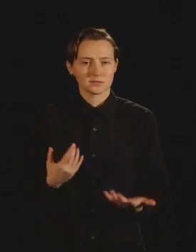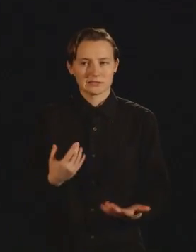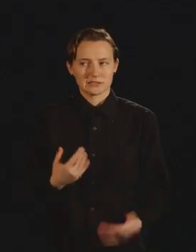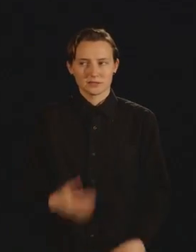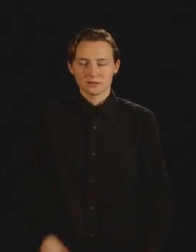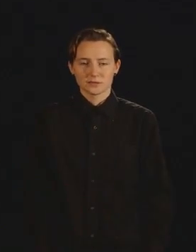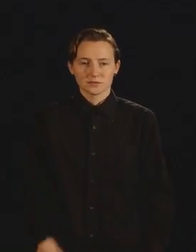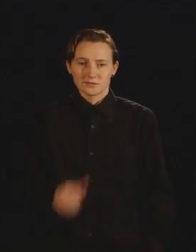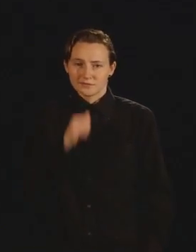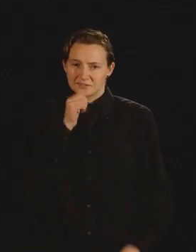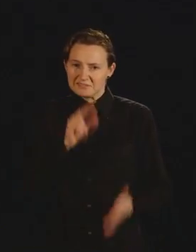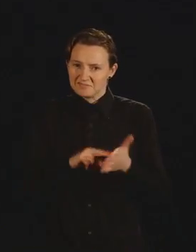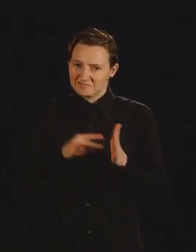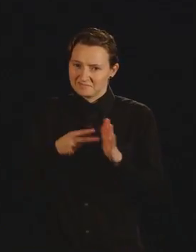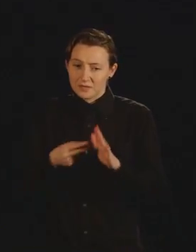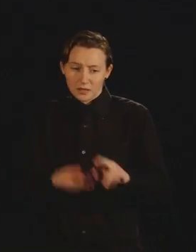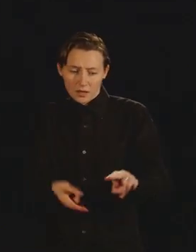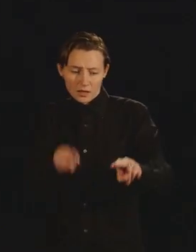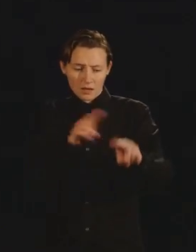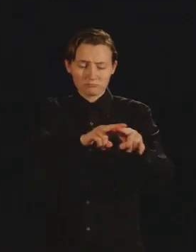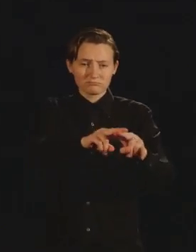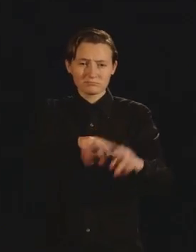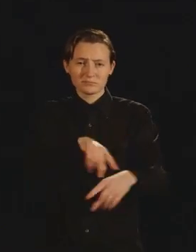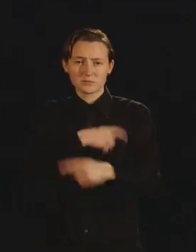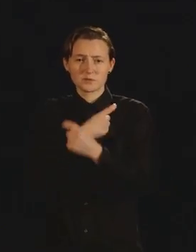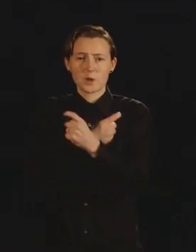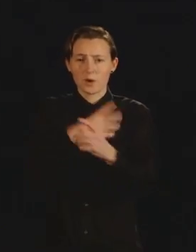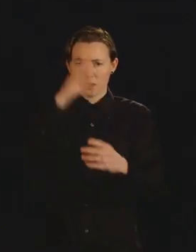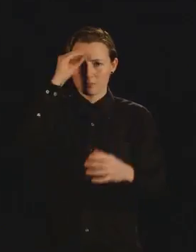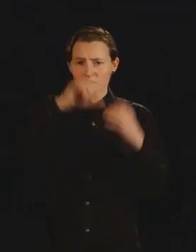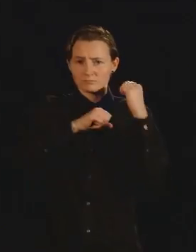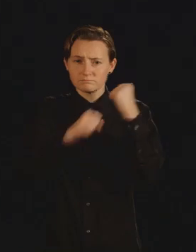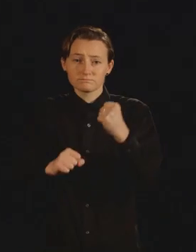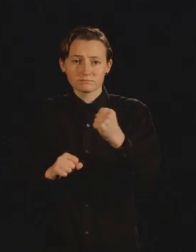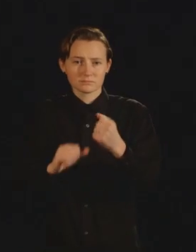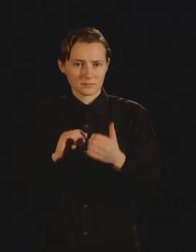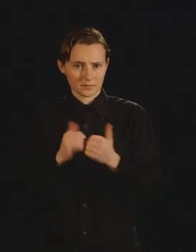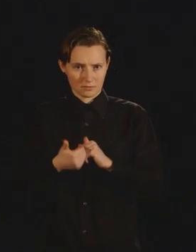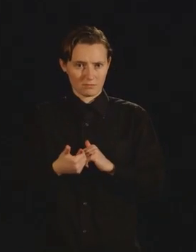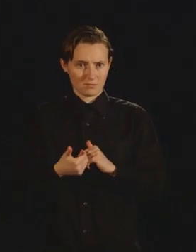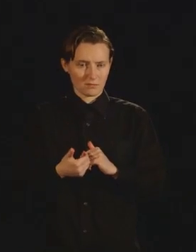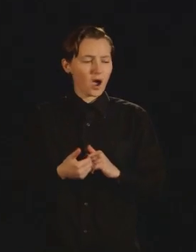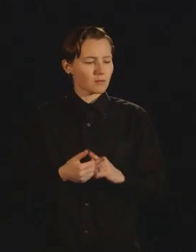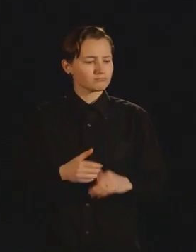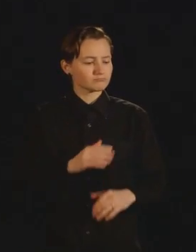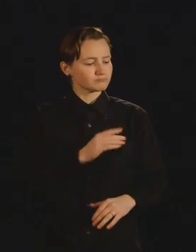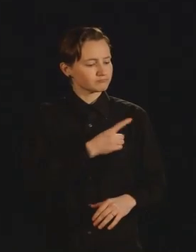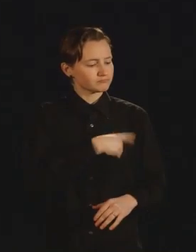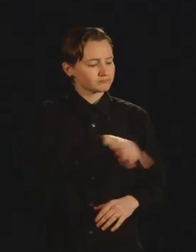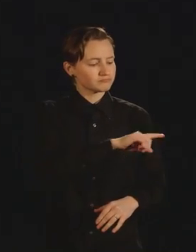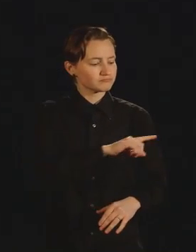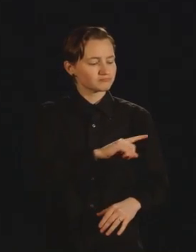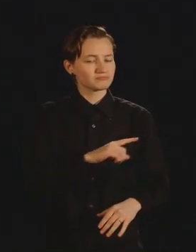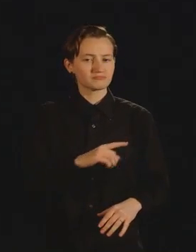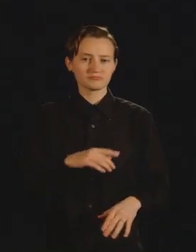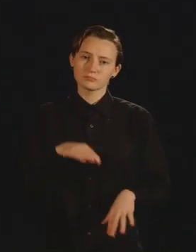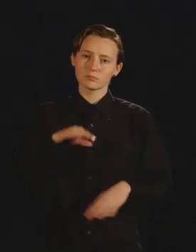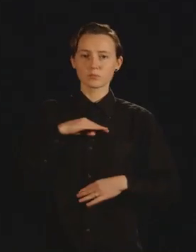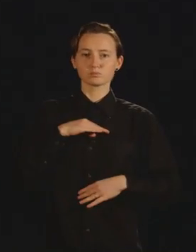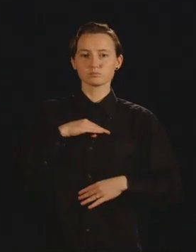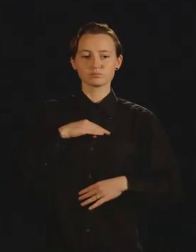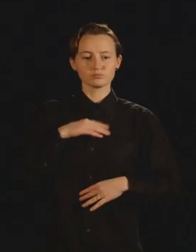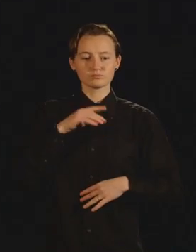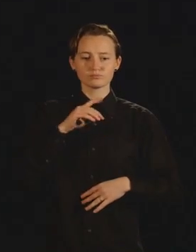Lastly, I have unwittingly contributed to toxic masculinity by believing that I could be everything for the men I